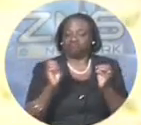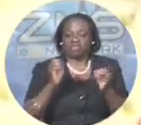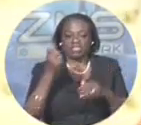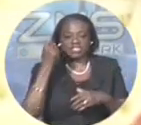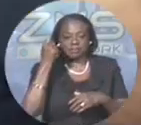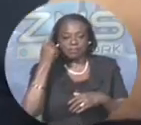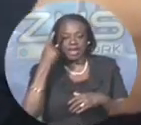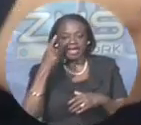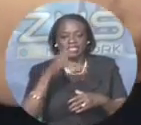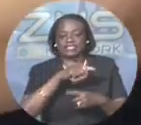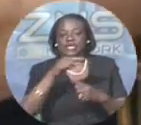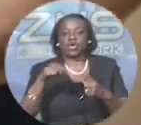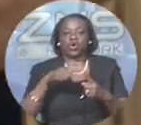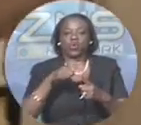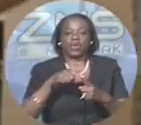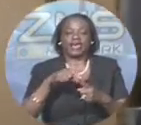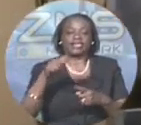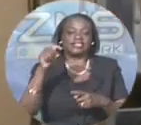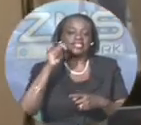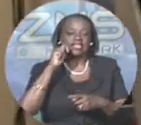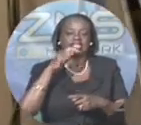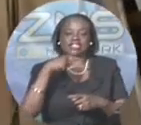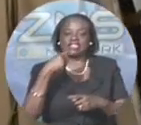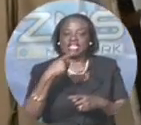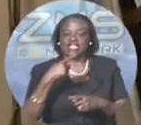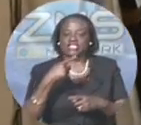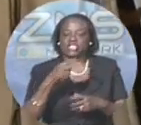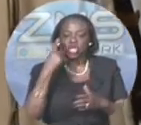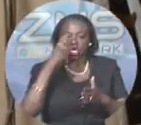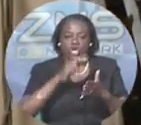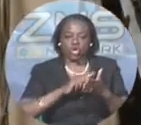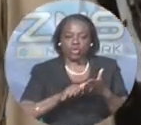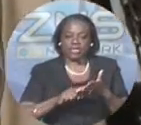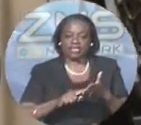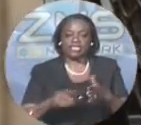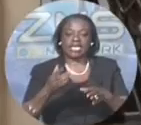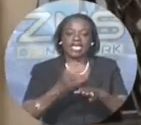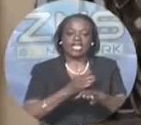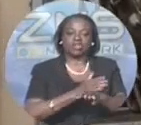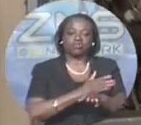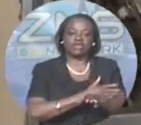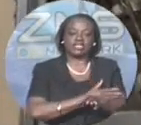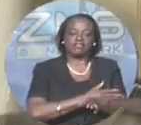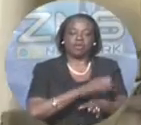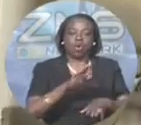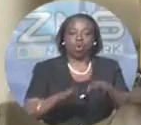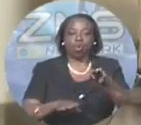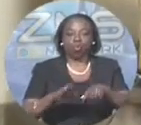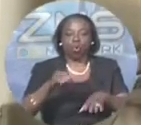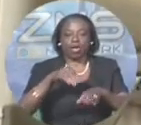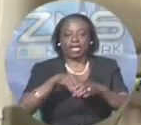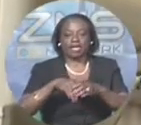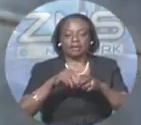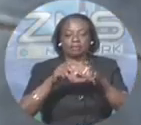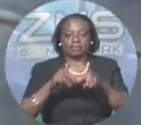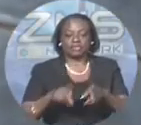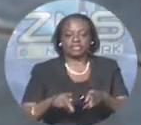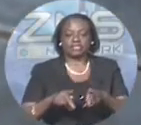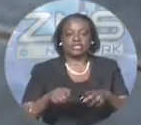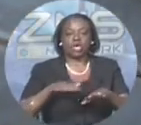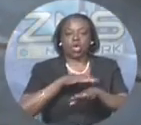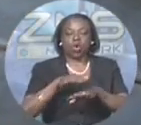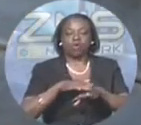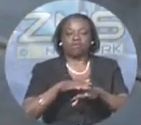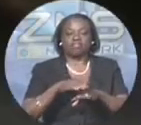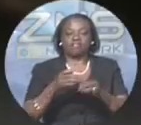me that she's noticed an increase in the number of walk-in customers within the last 2 years. And over the years, Major says BTC has